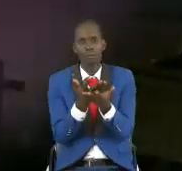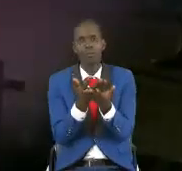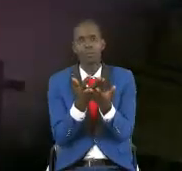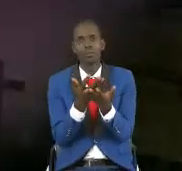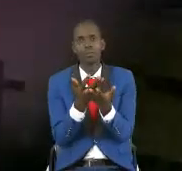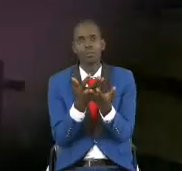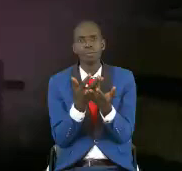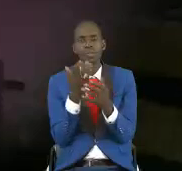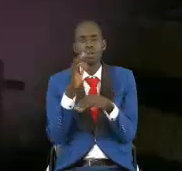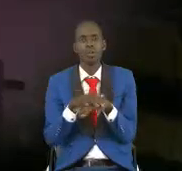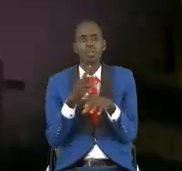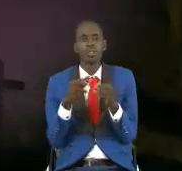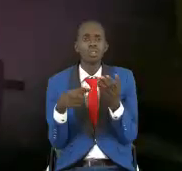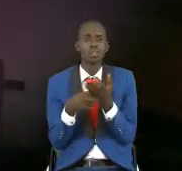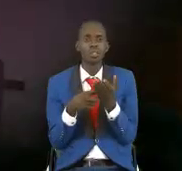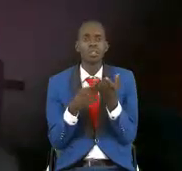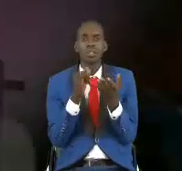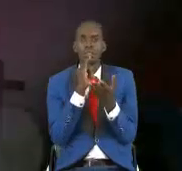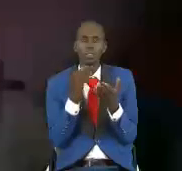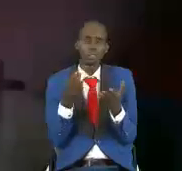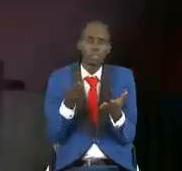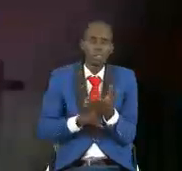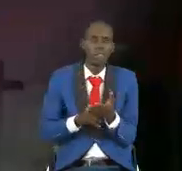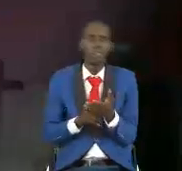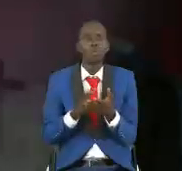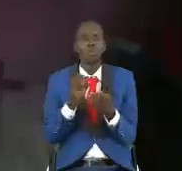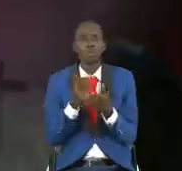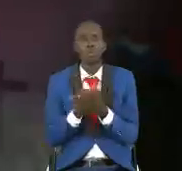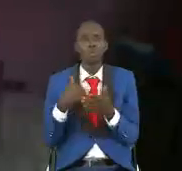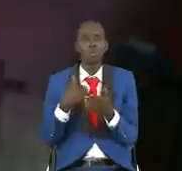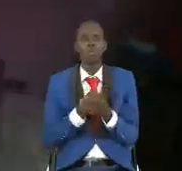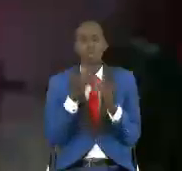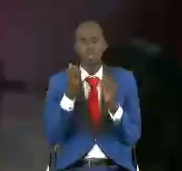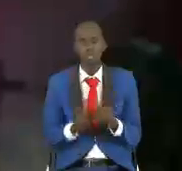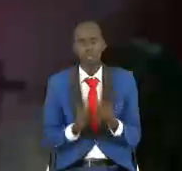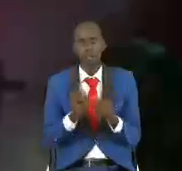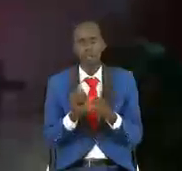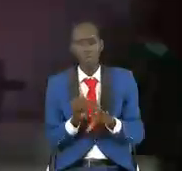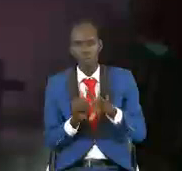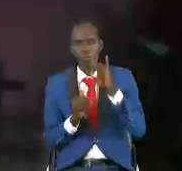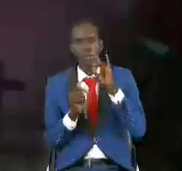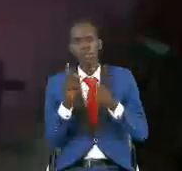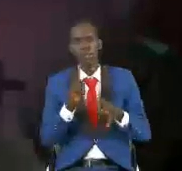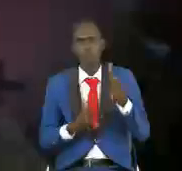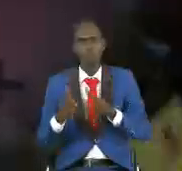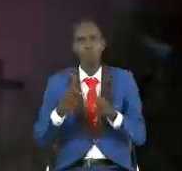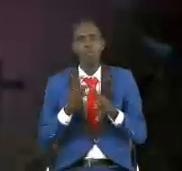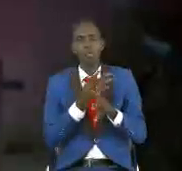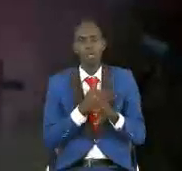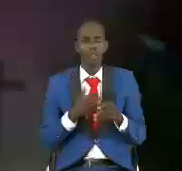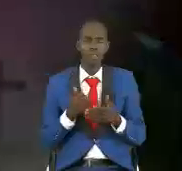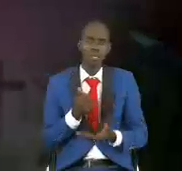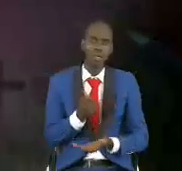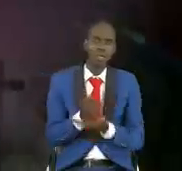is given so that we can follow the people up, we can be able to assist them in their newfound faith